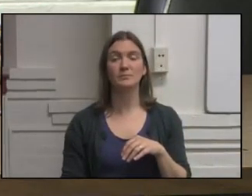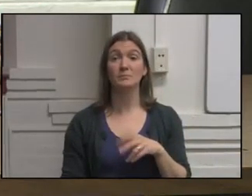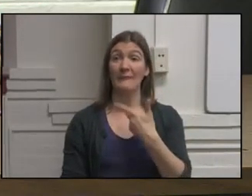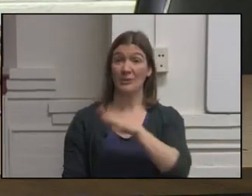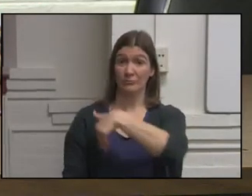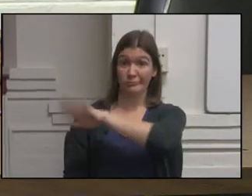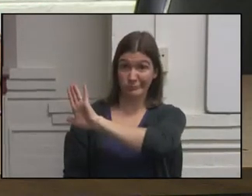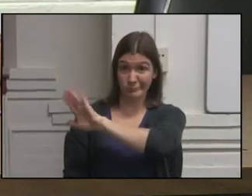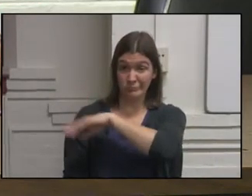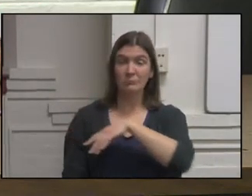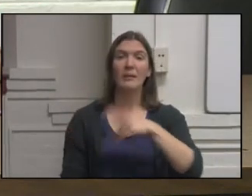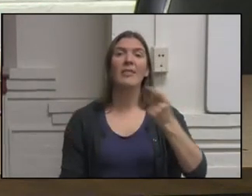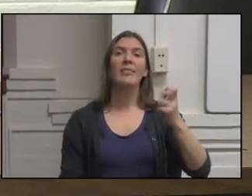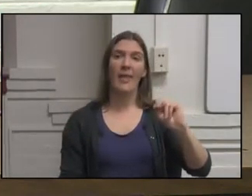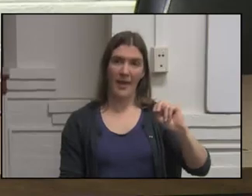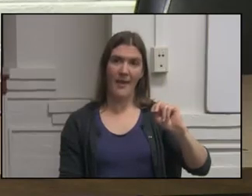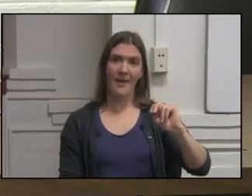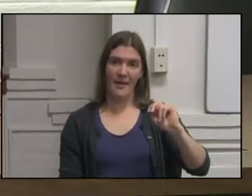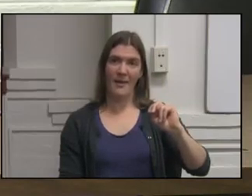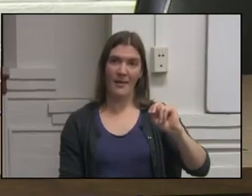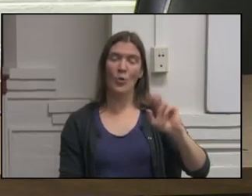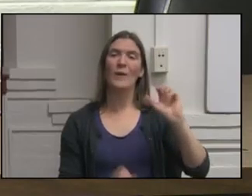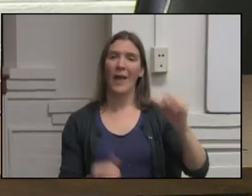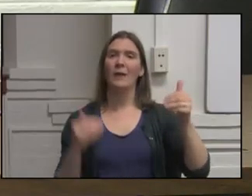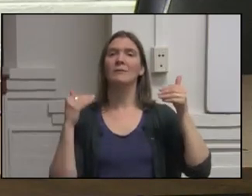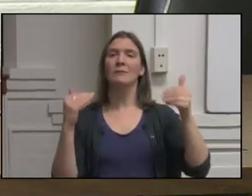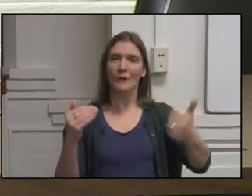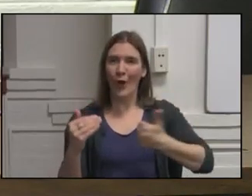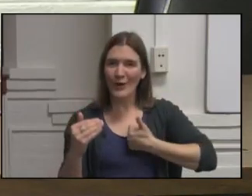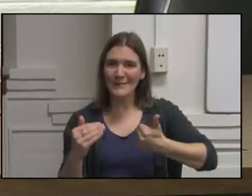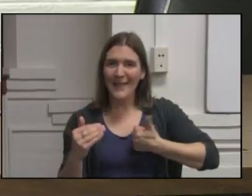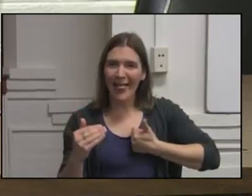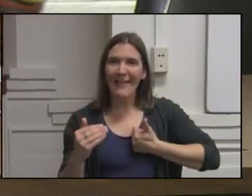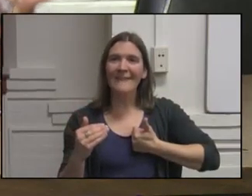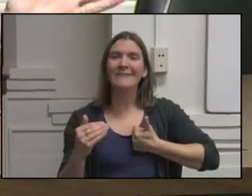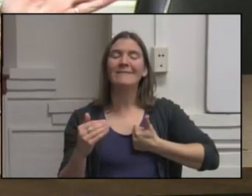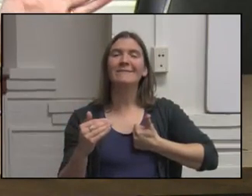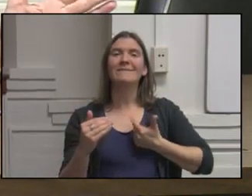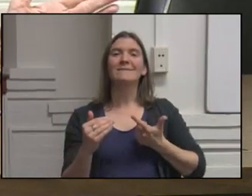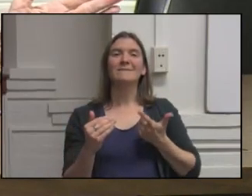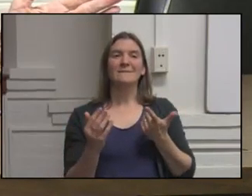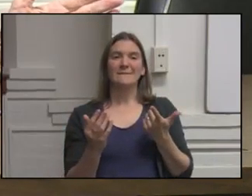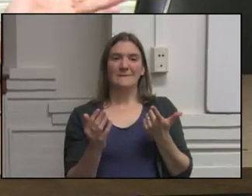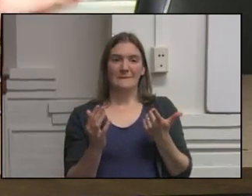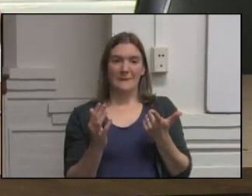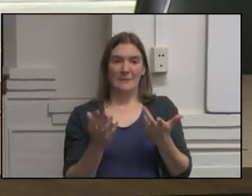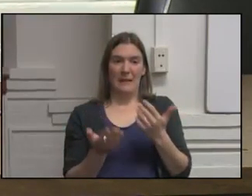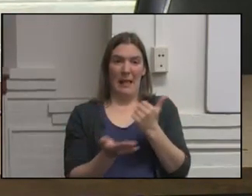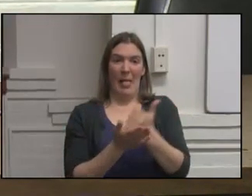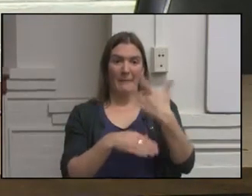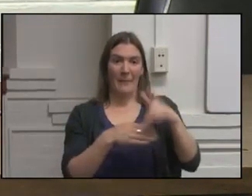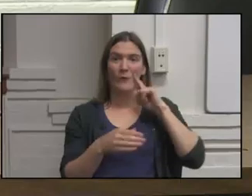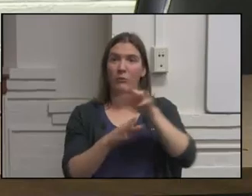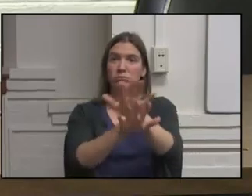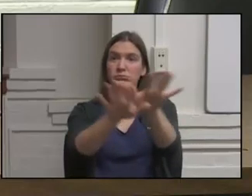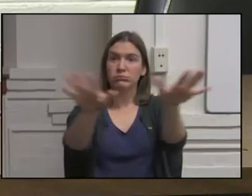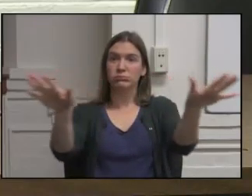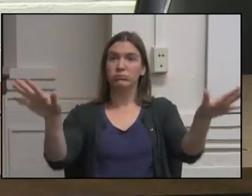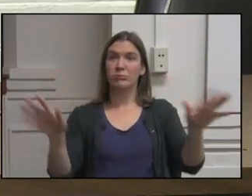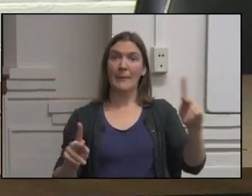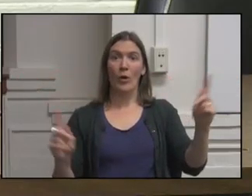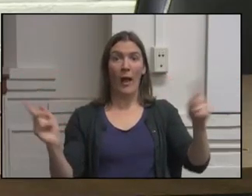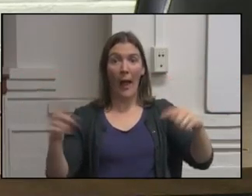we can move forward with making them accessible beyond the boundaries of Brattleboro and visitors who might